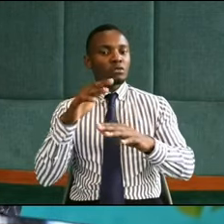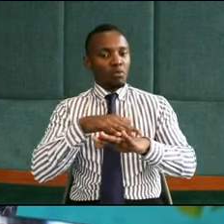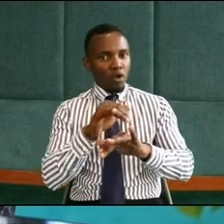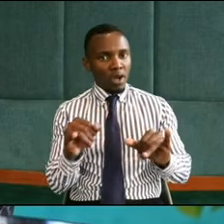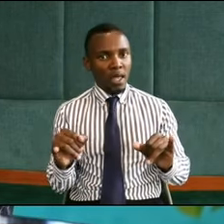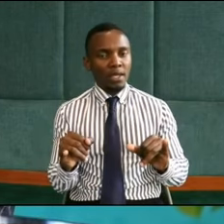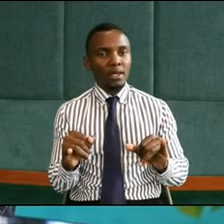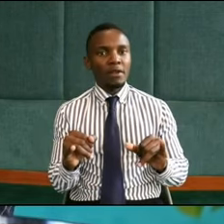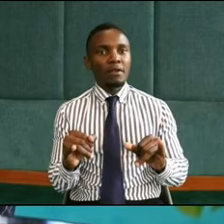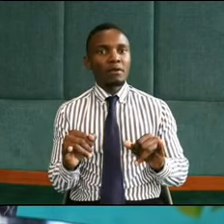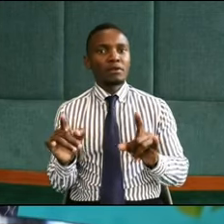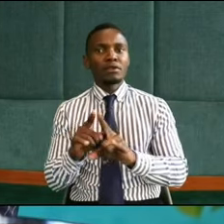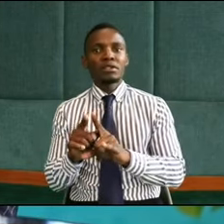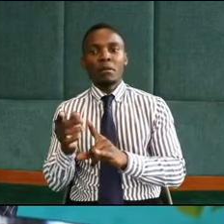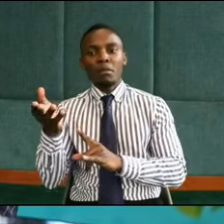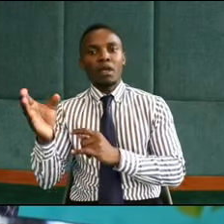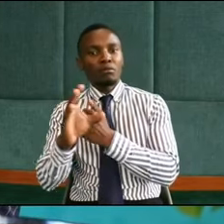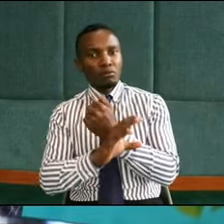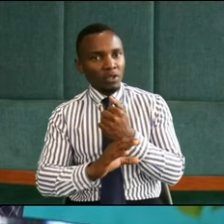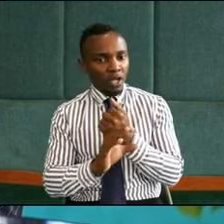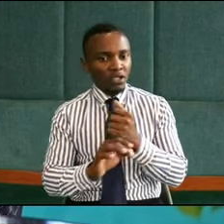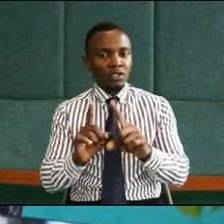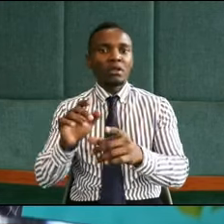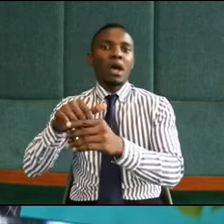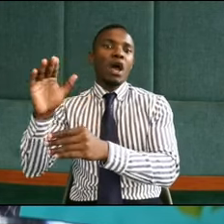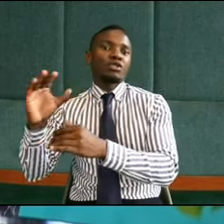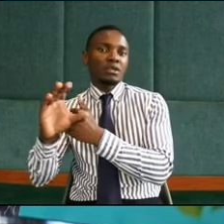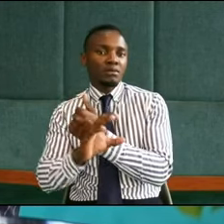within the countries and outside the borders of this country,